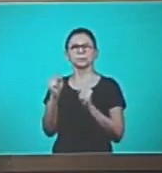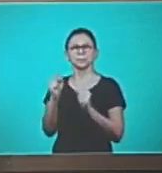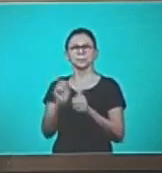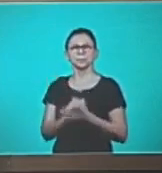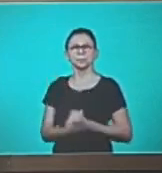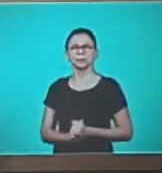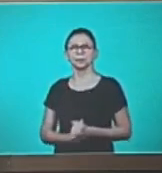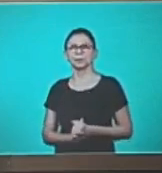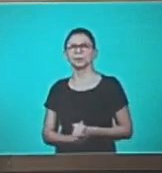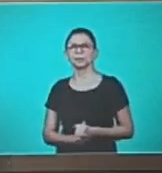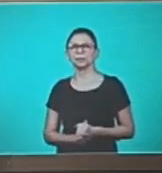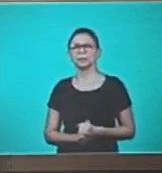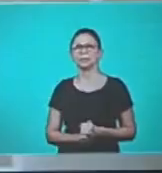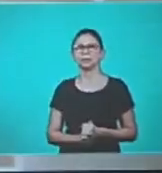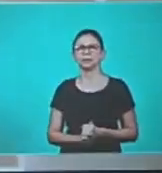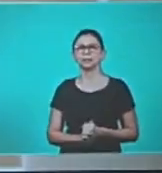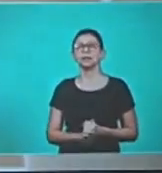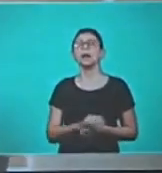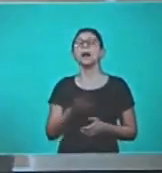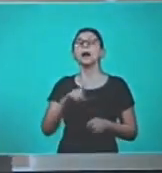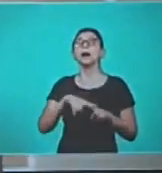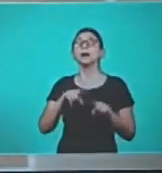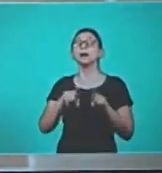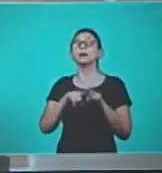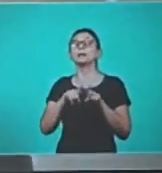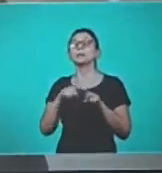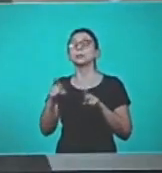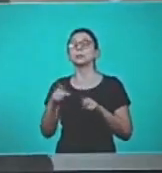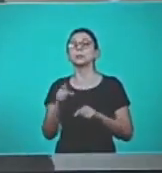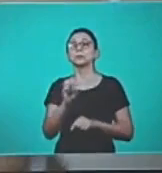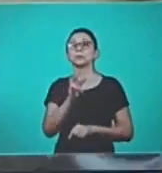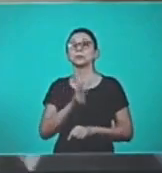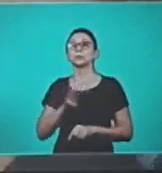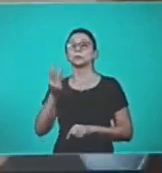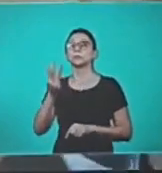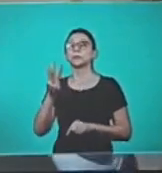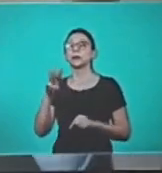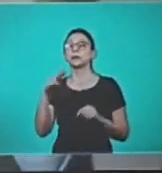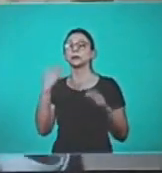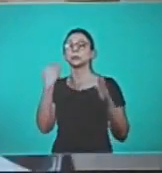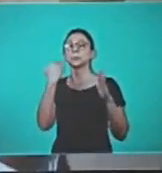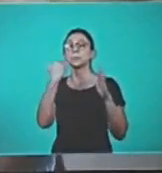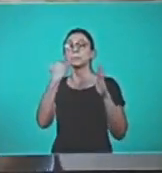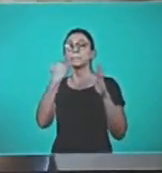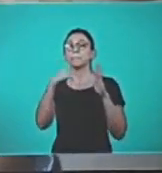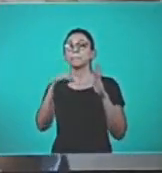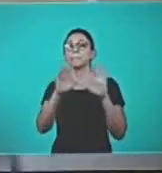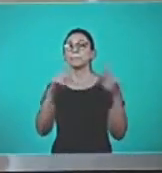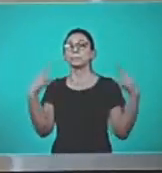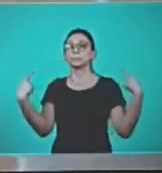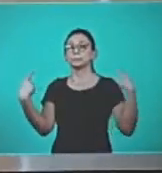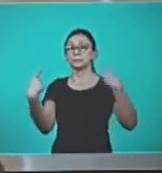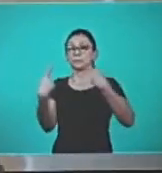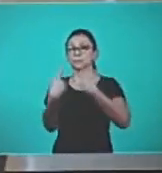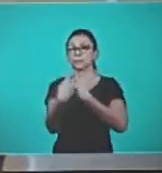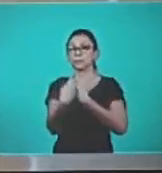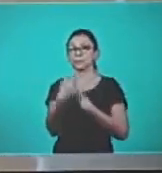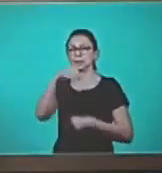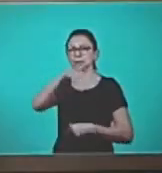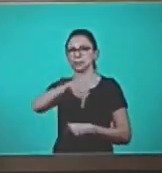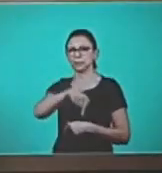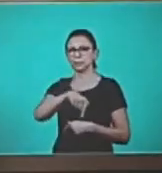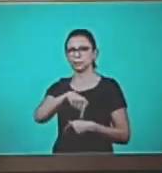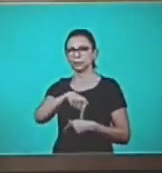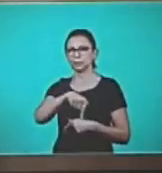you may be able to follow up. In fact, I'm going to put on the website of Presbytery a conversation that I